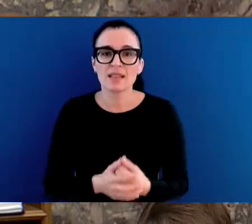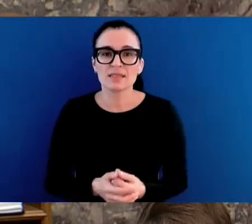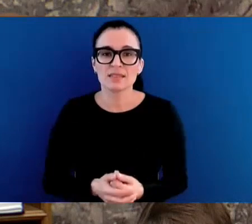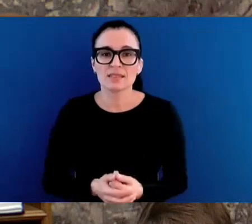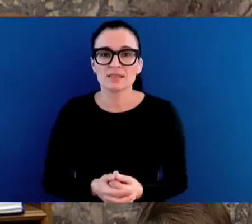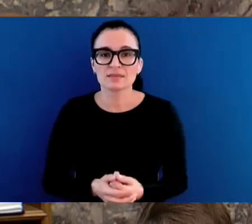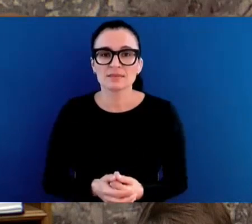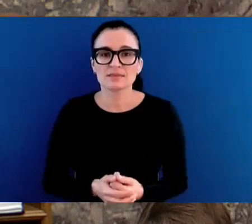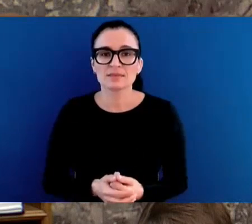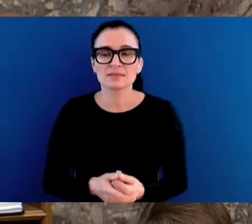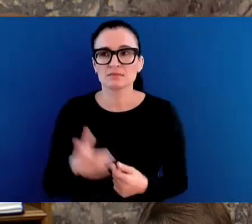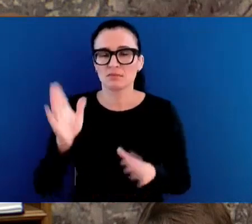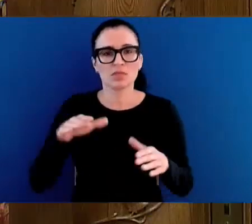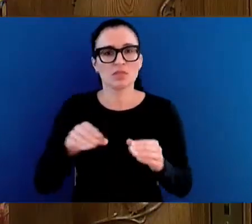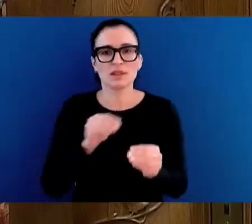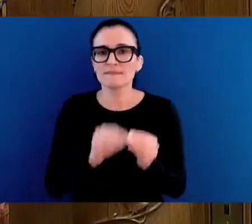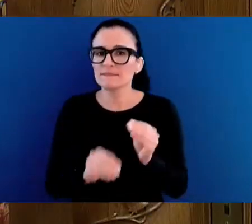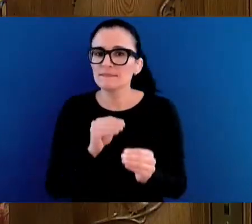our youth?